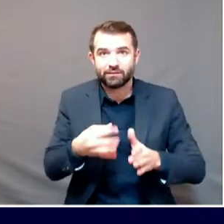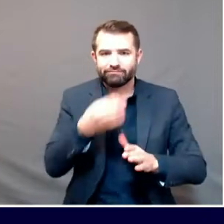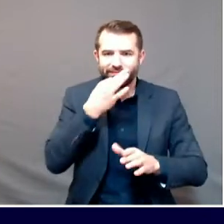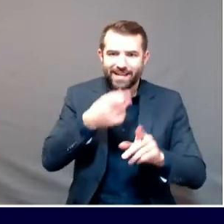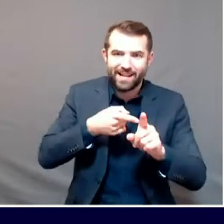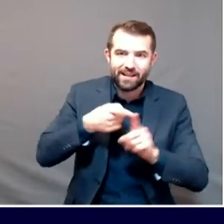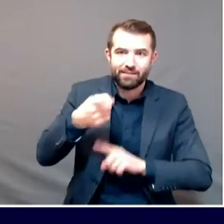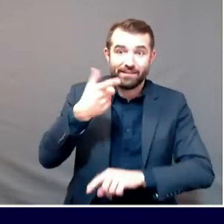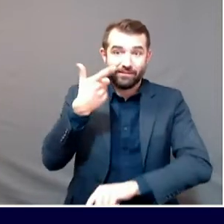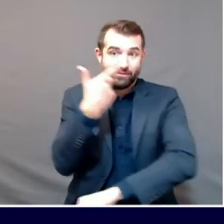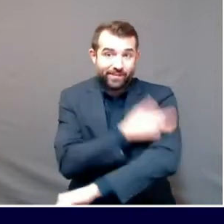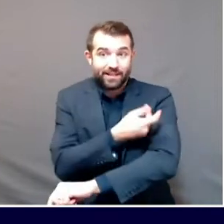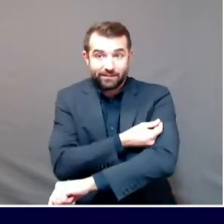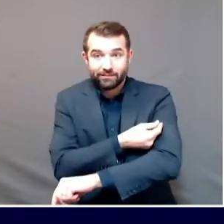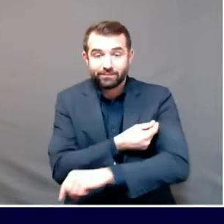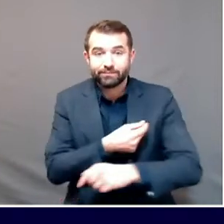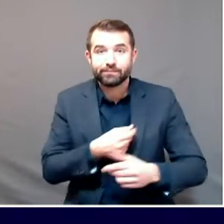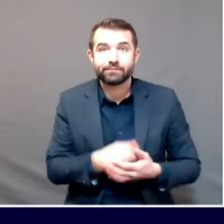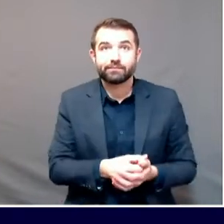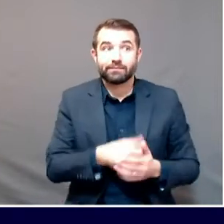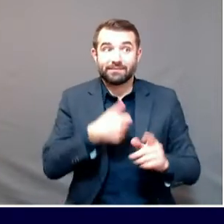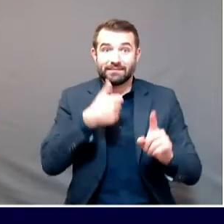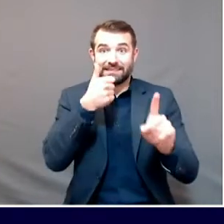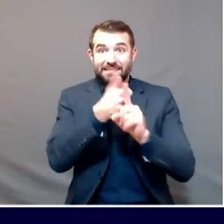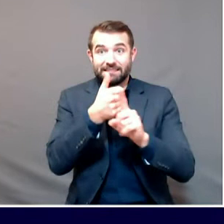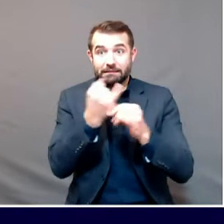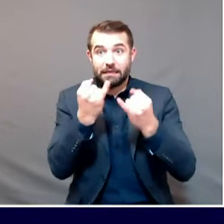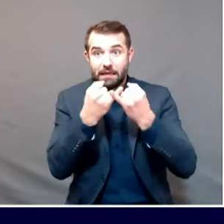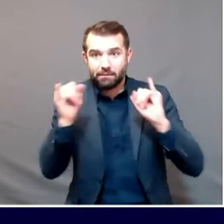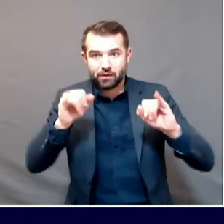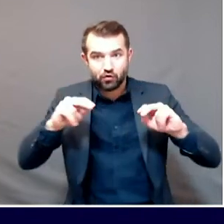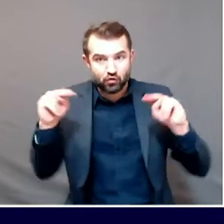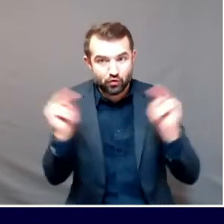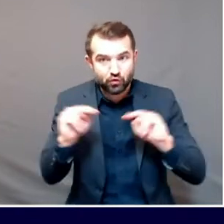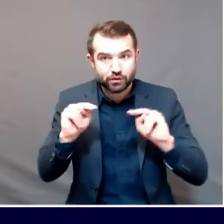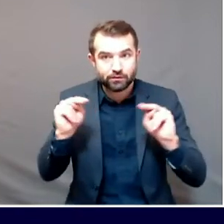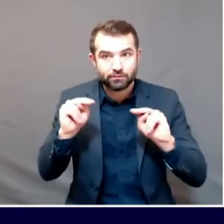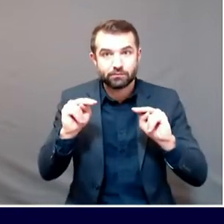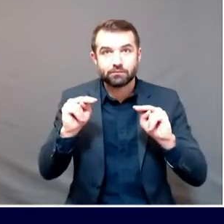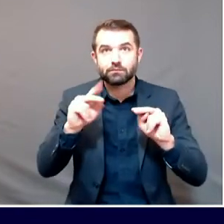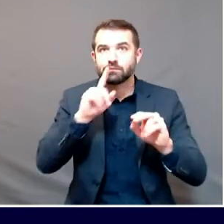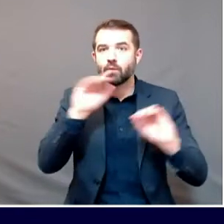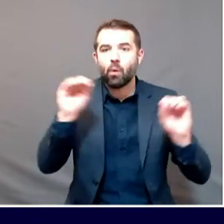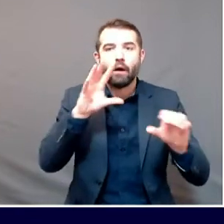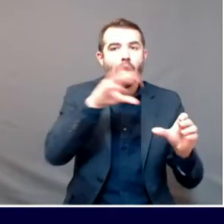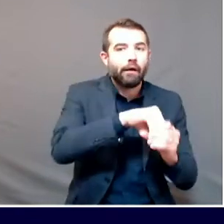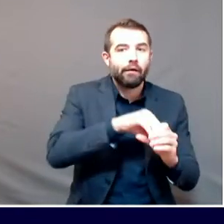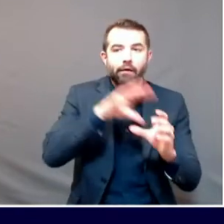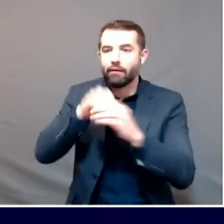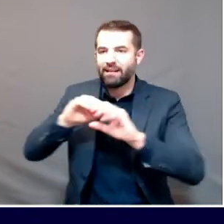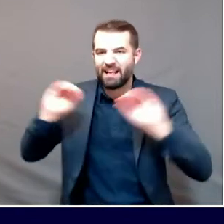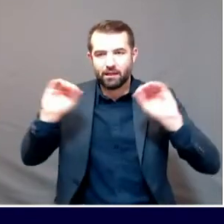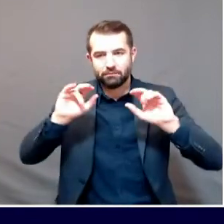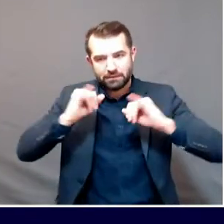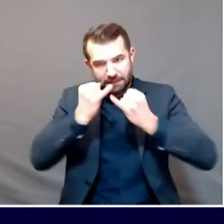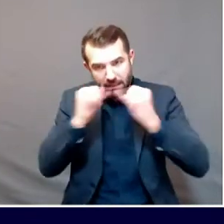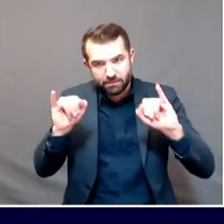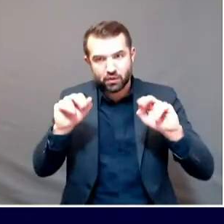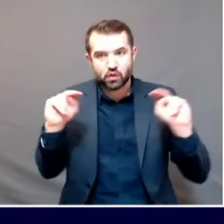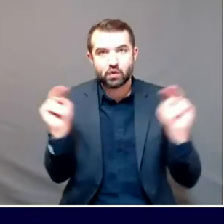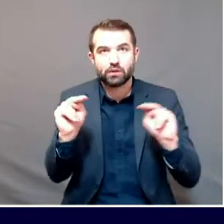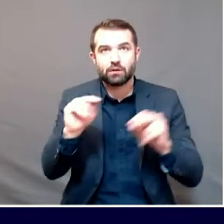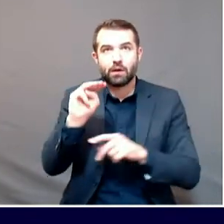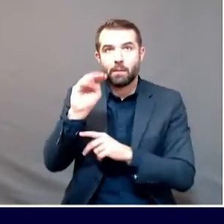latest data on the Moderna vaccine. These scientists reviewed both the safety as well as the efficacy